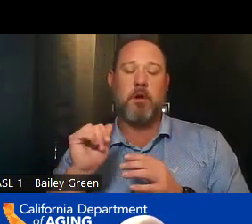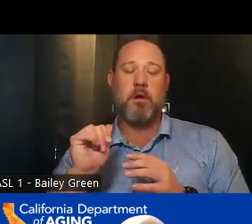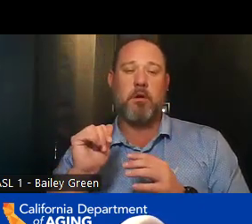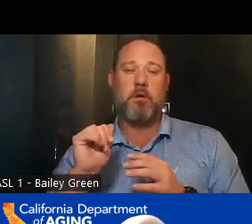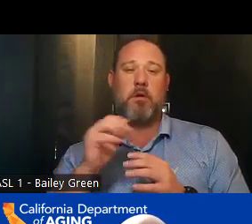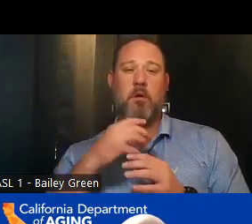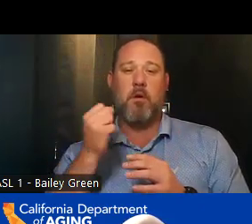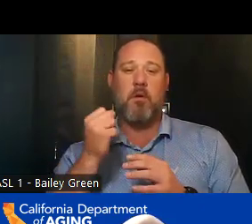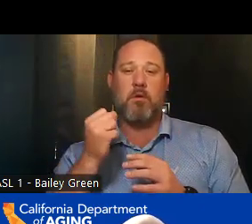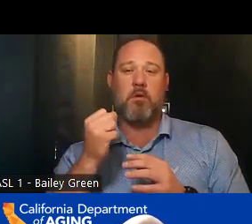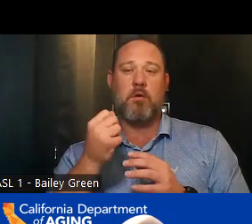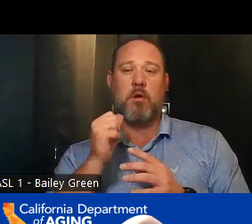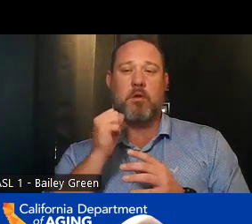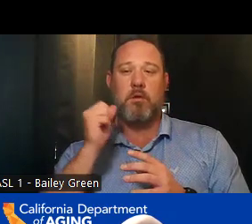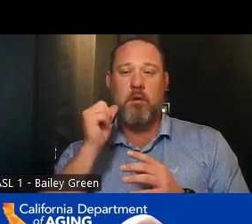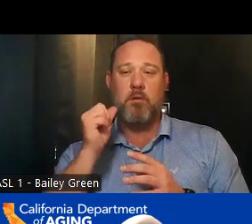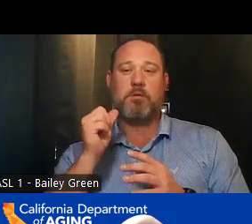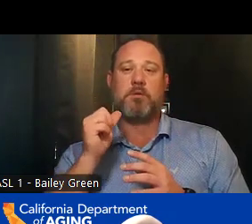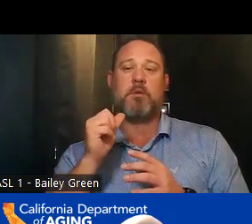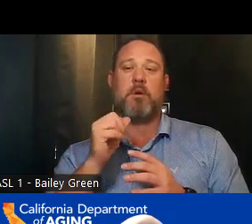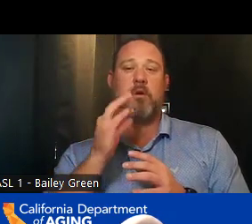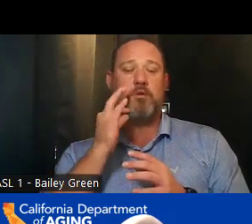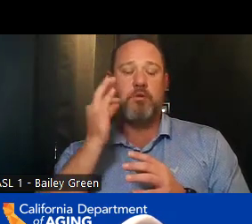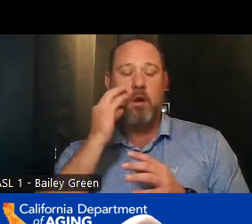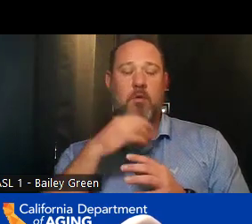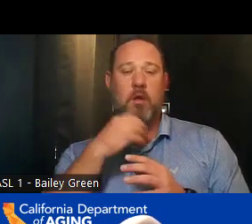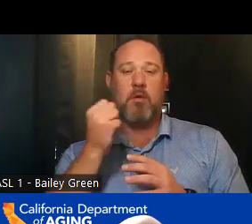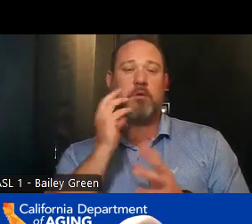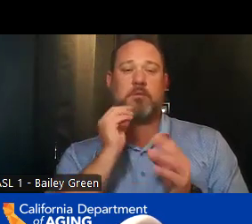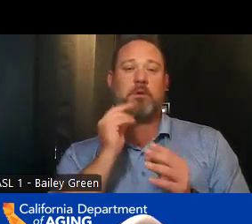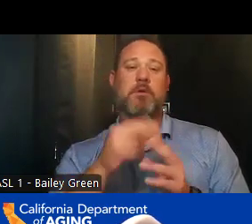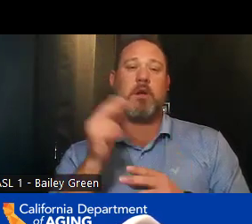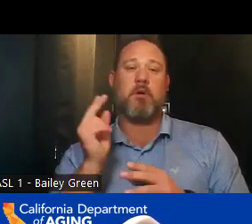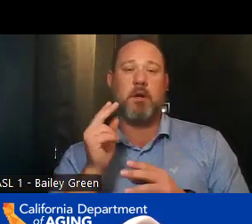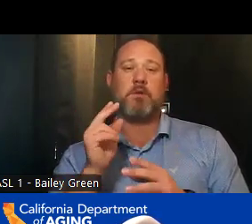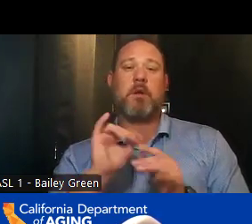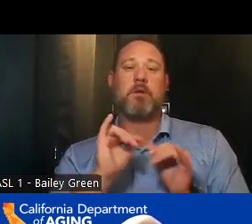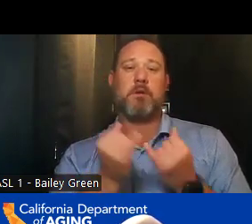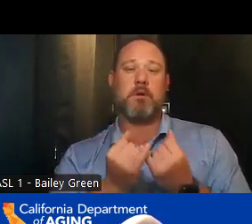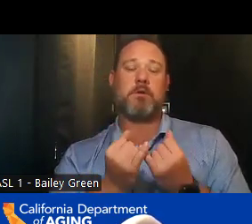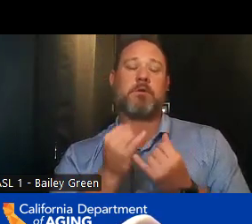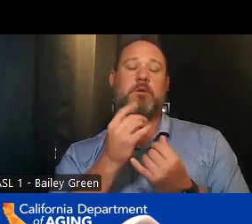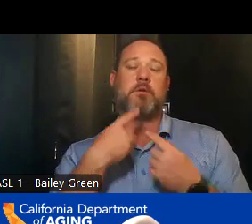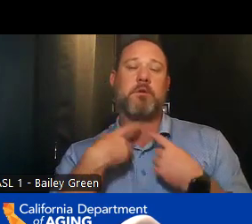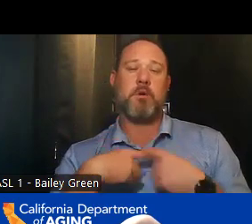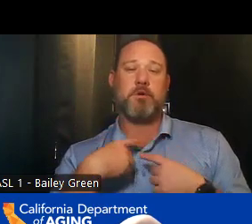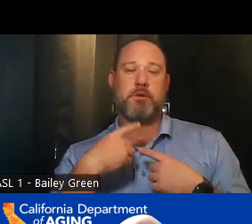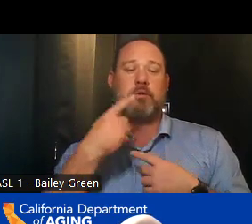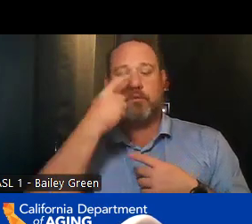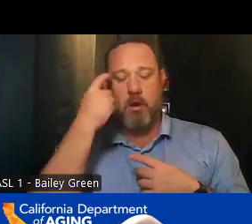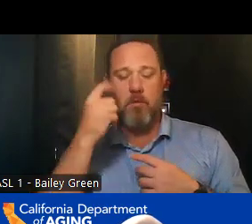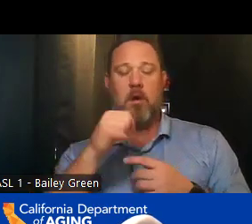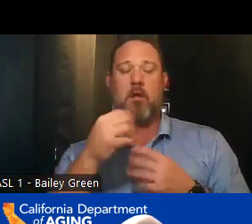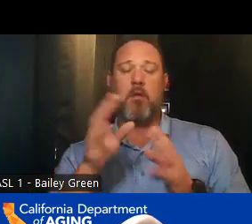older adults, people with disabilities, and tribal elders who experience higher rates of social isolation, depression, trauma, and other